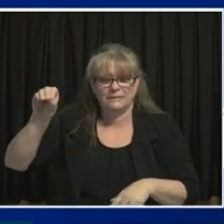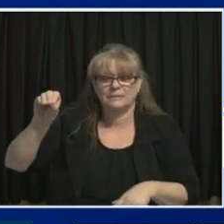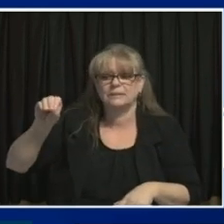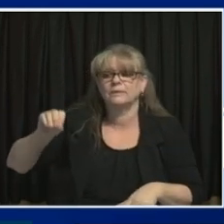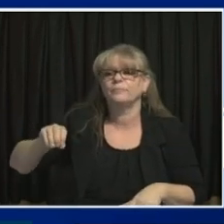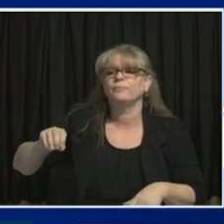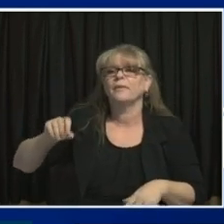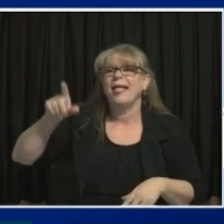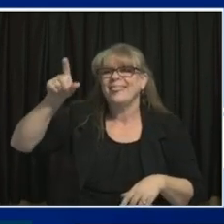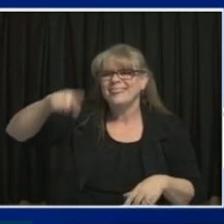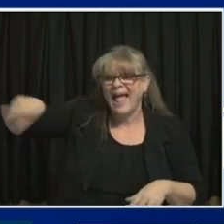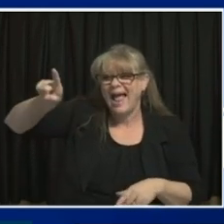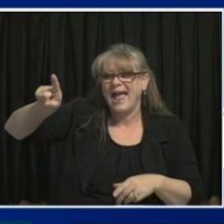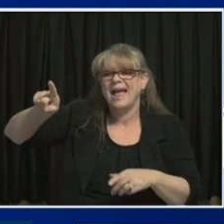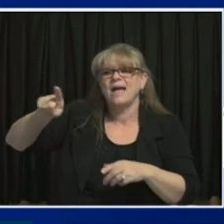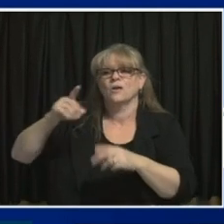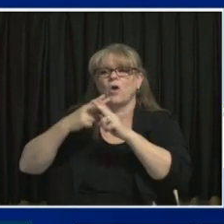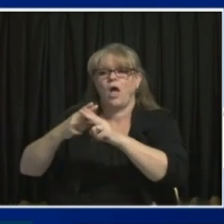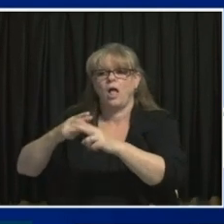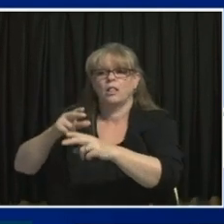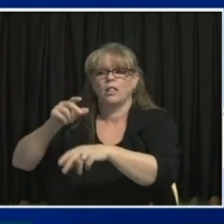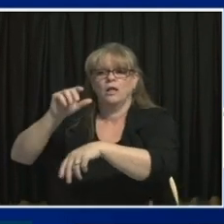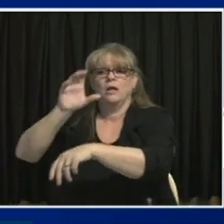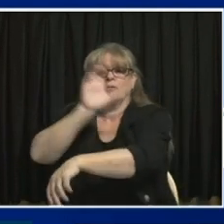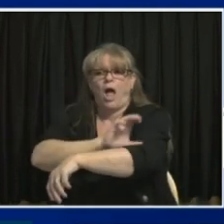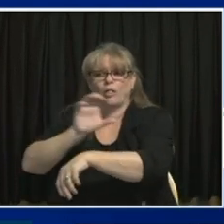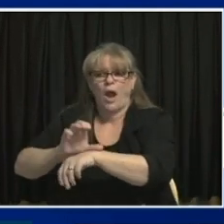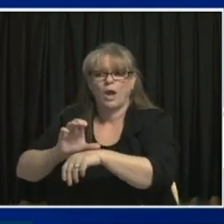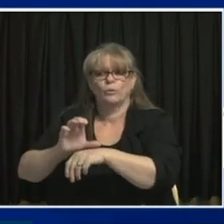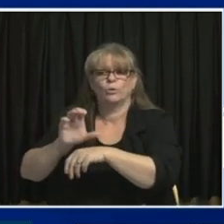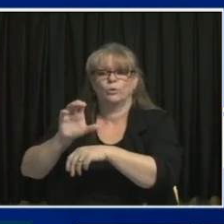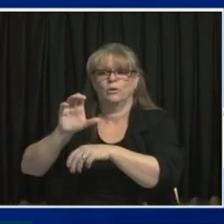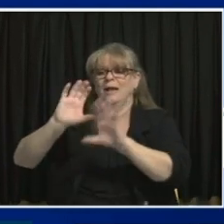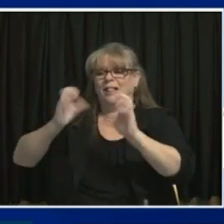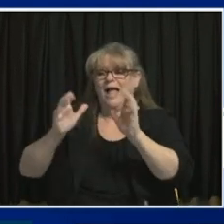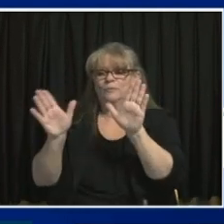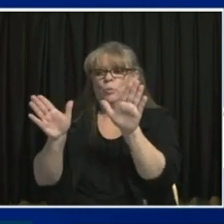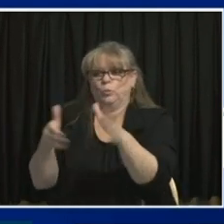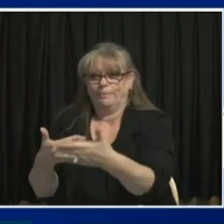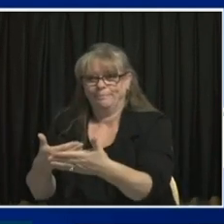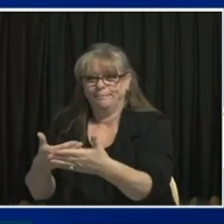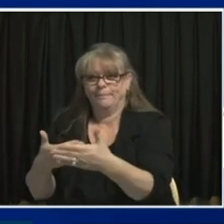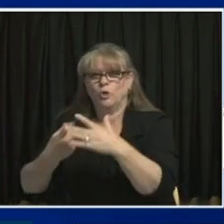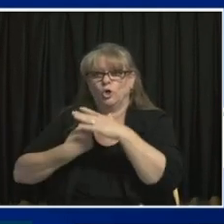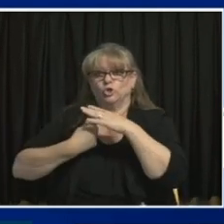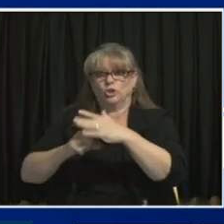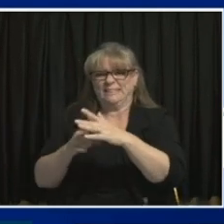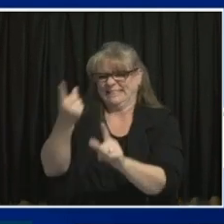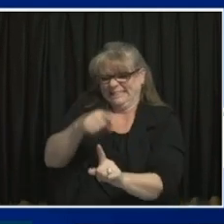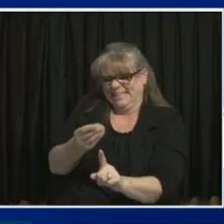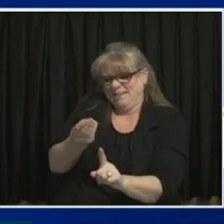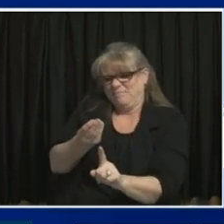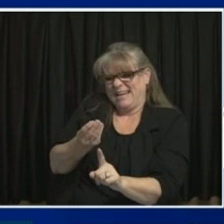Classroom, Learning at Home. Programming will start a week from today, Monday, May 18th at 8 a.m.